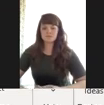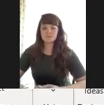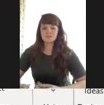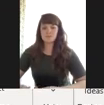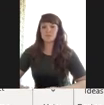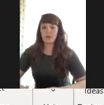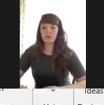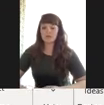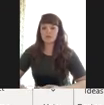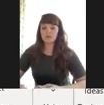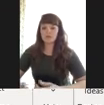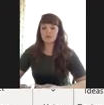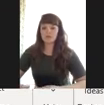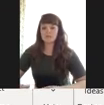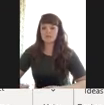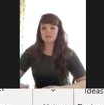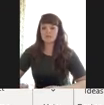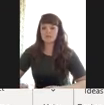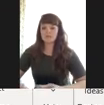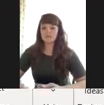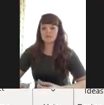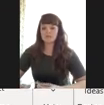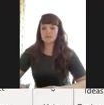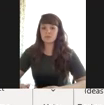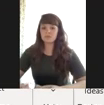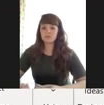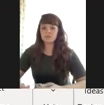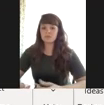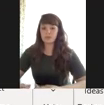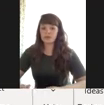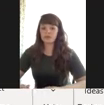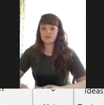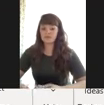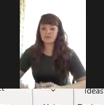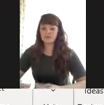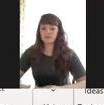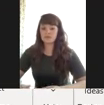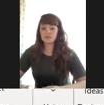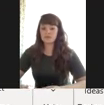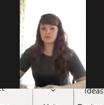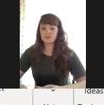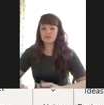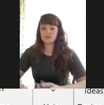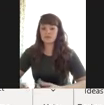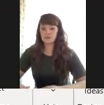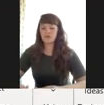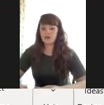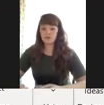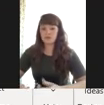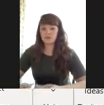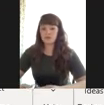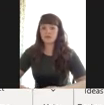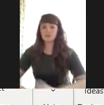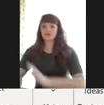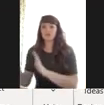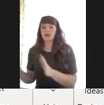audience. Right. Because we are actually not there. It was written to them, but it's written for us.